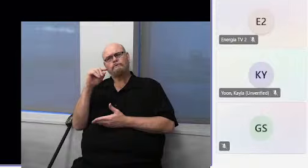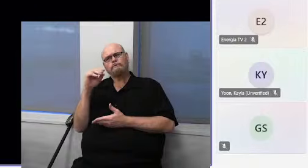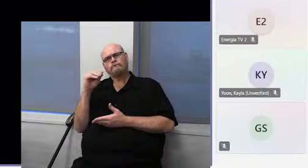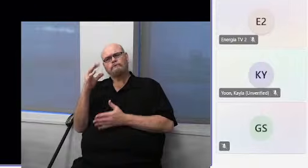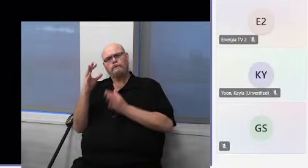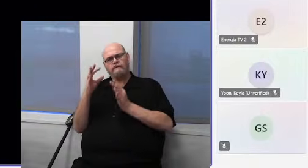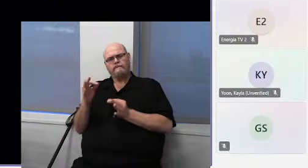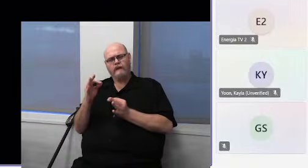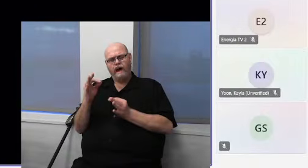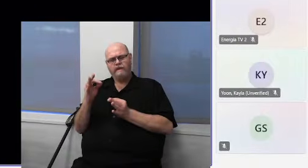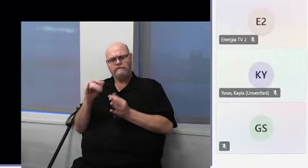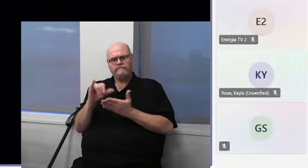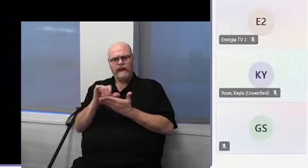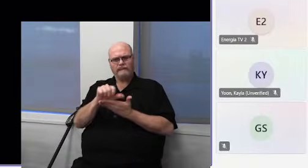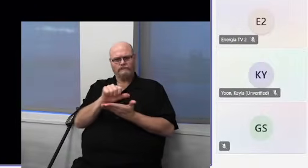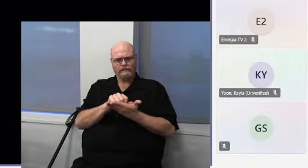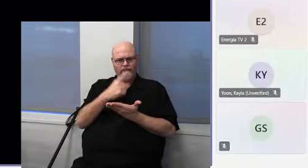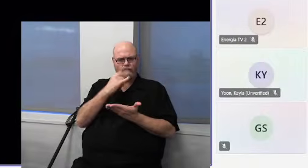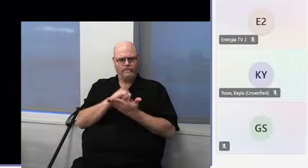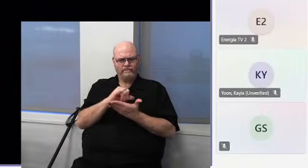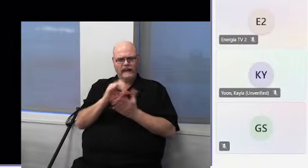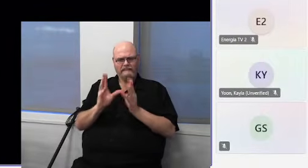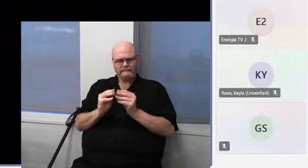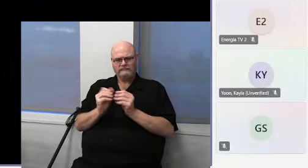to define the agenda for that